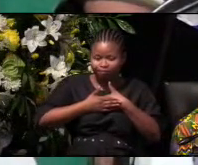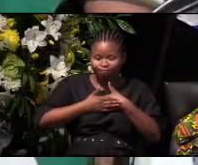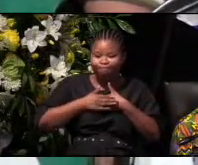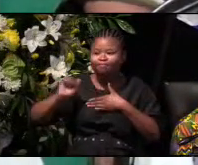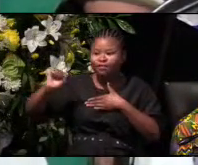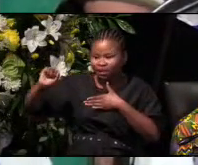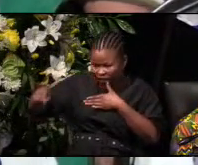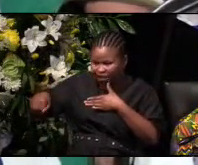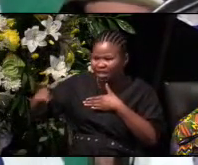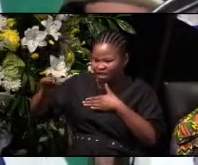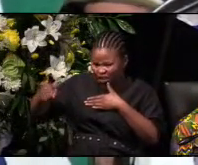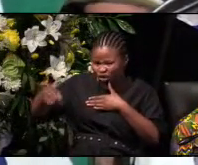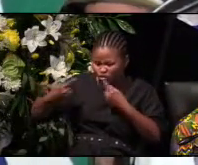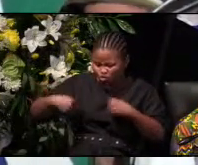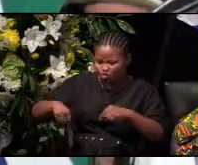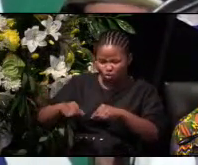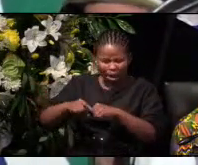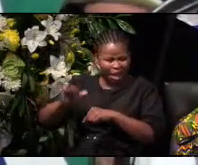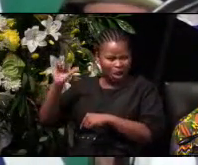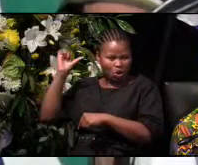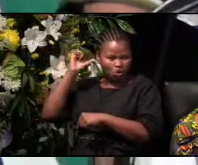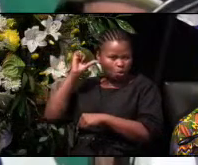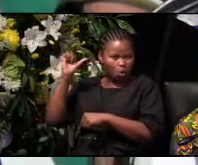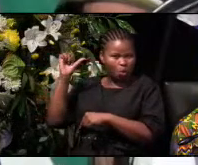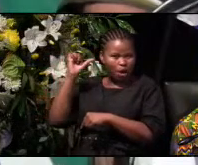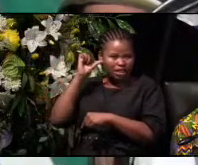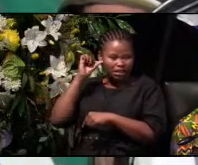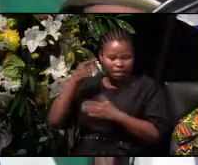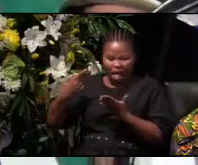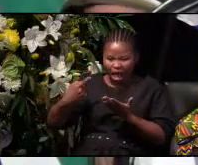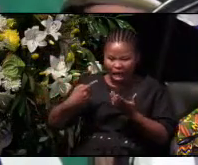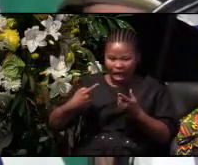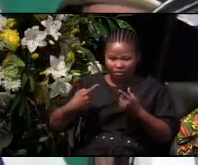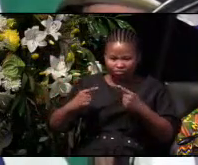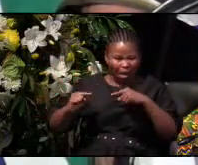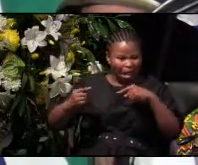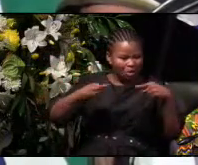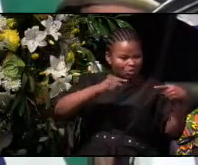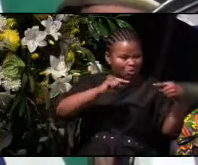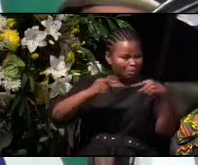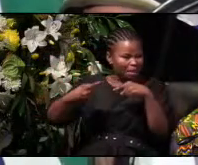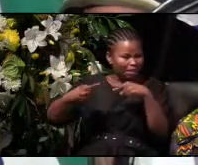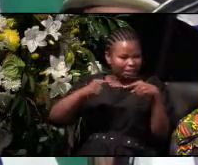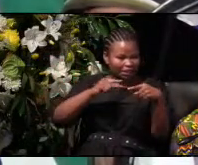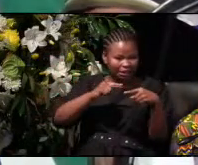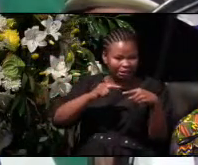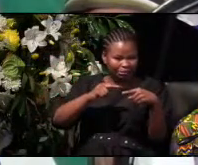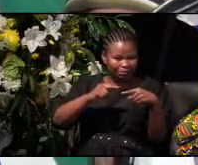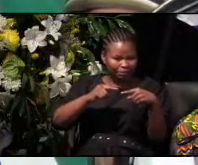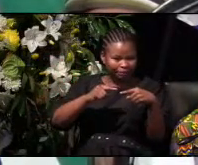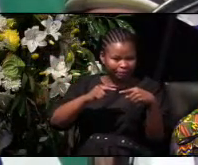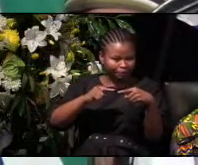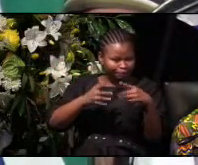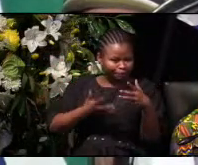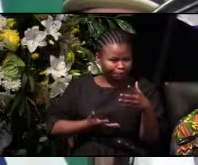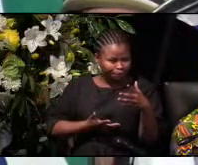yes we are noisy argumentative temperamental